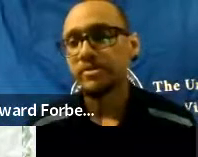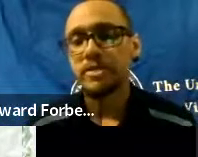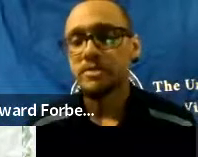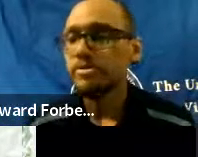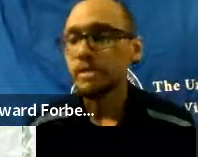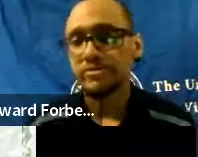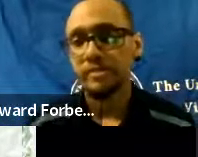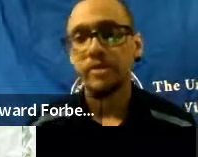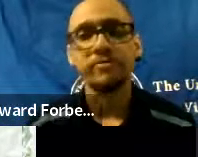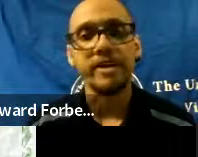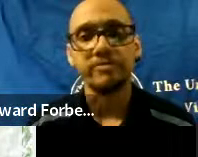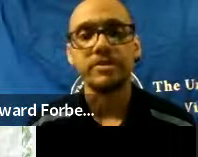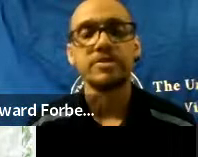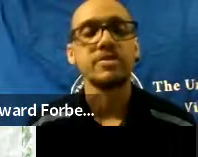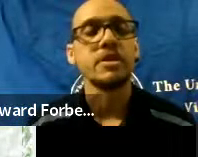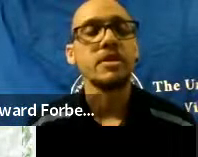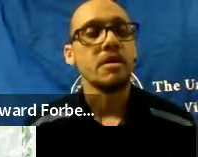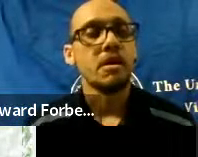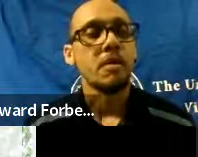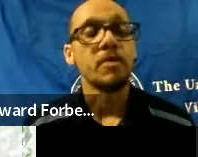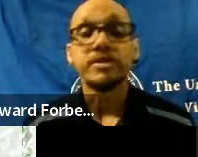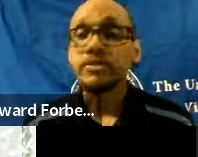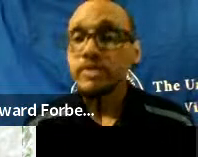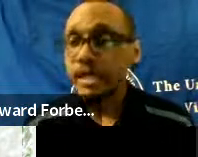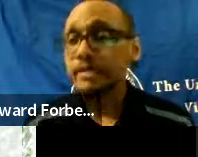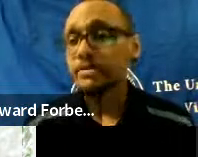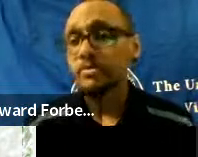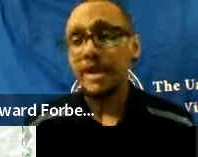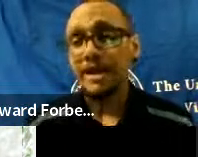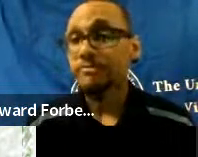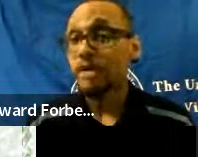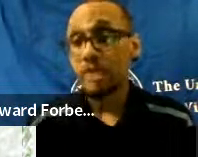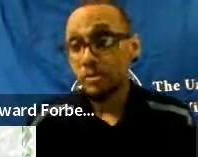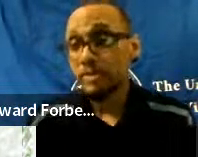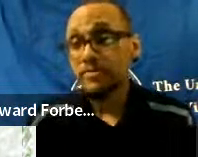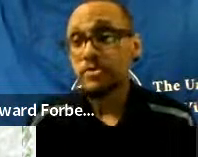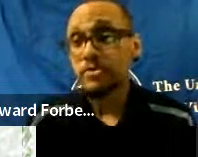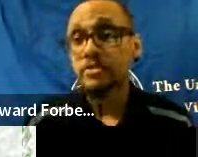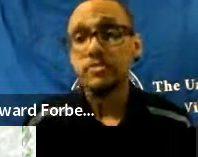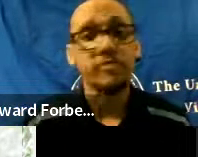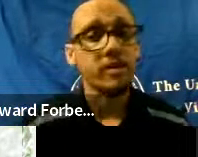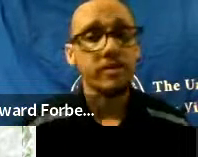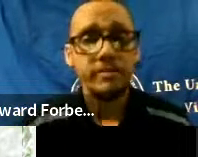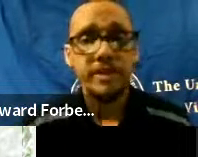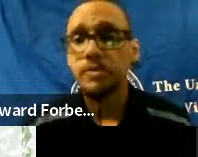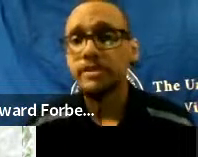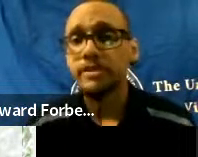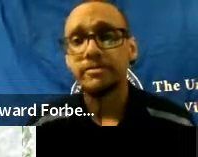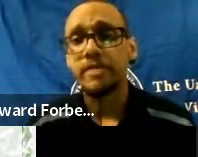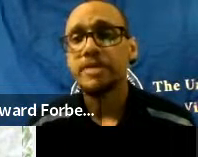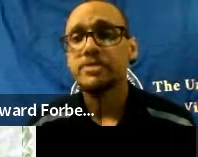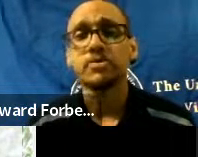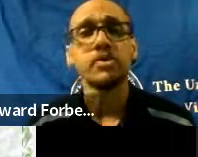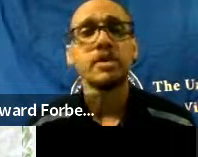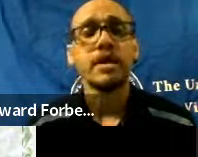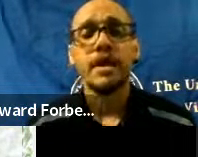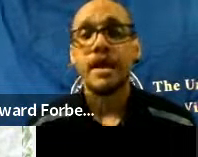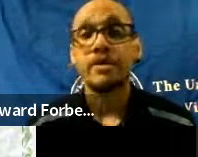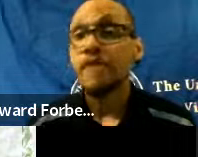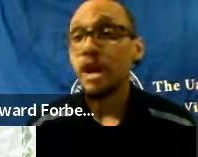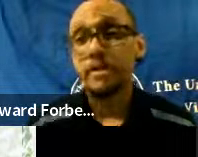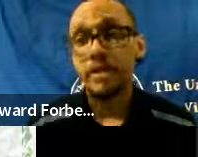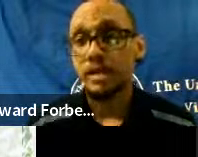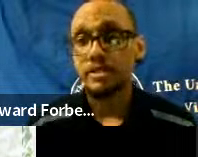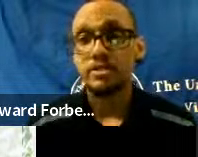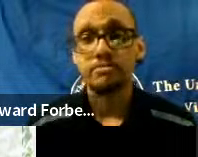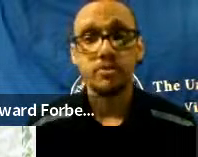only been doing this program for about 5 years. But to date, we have a number of students who've already graduated from high school